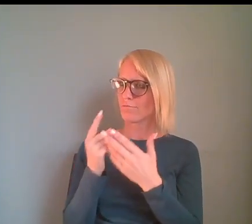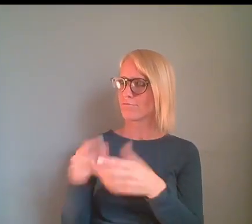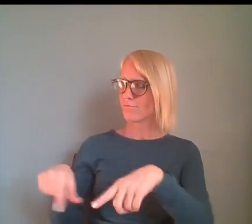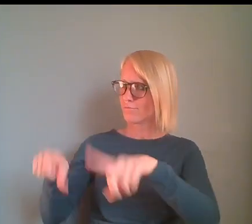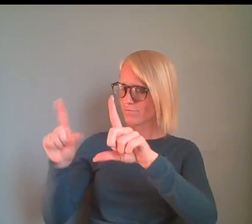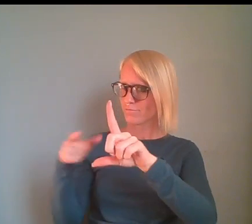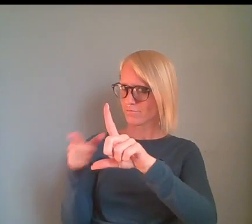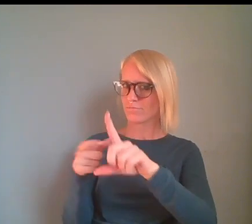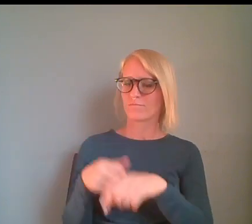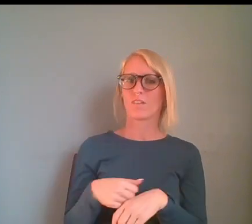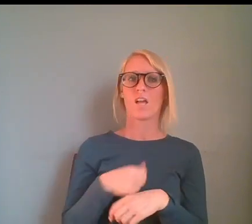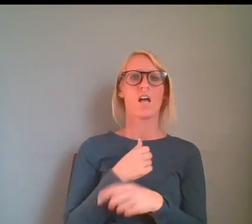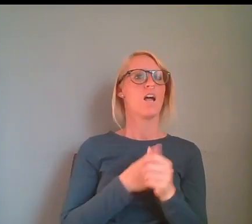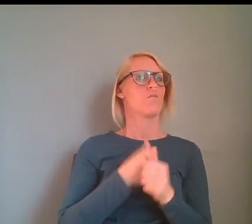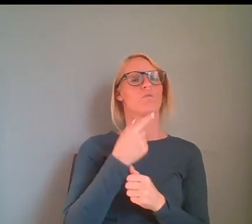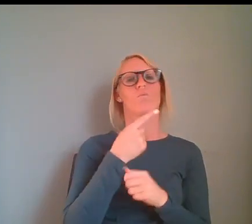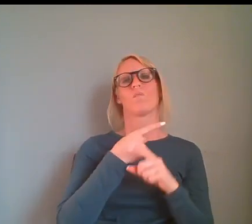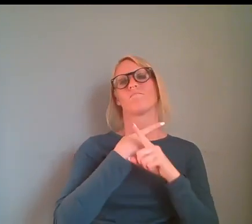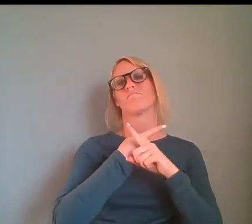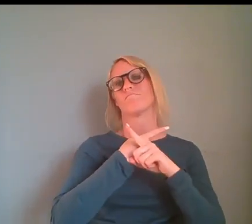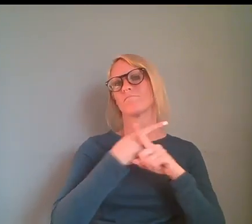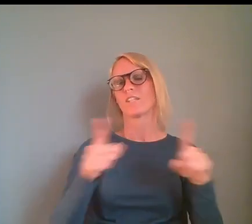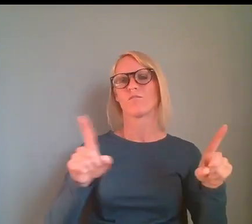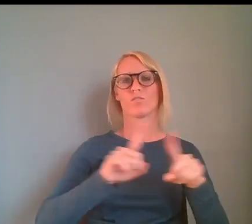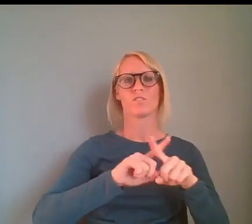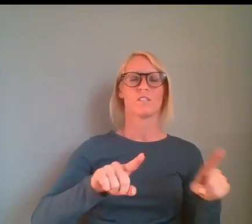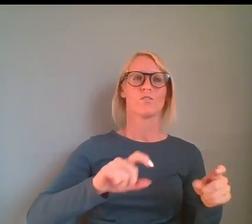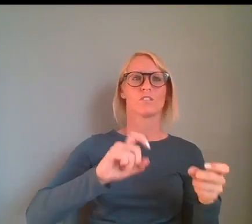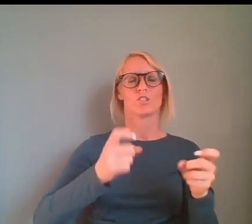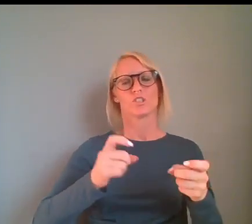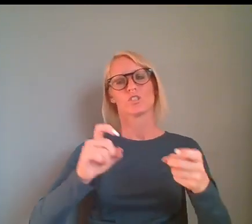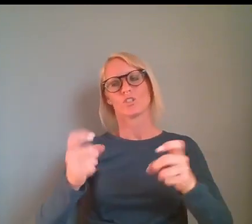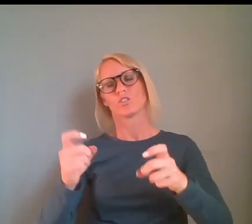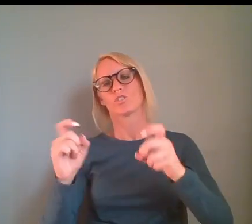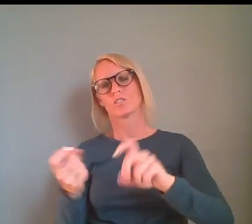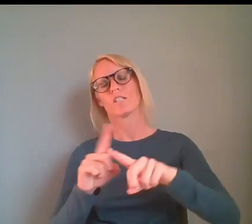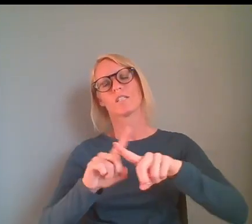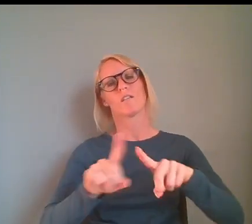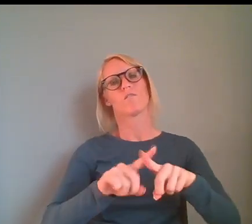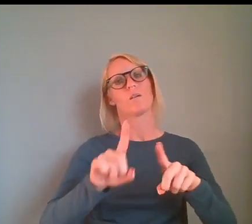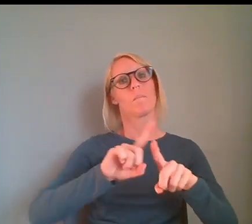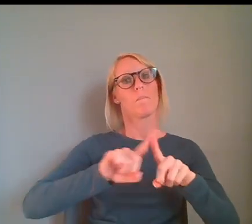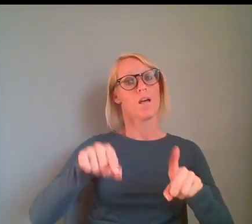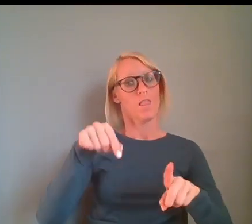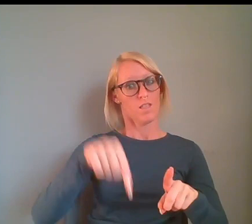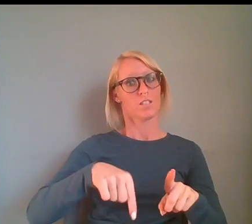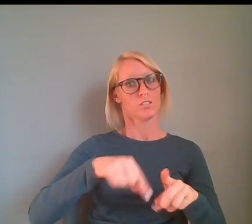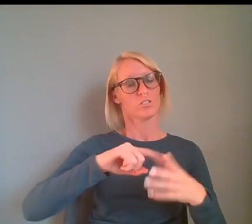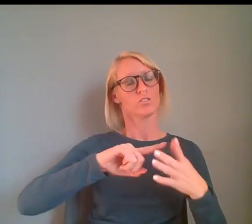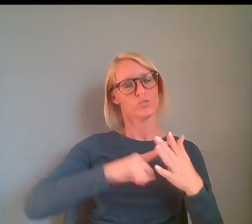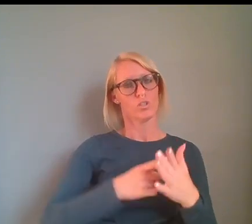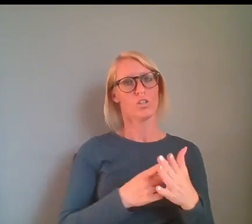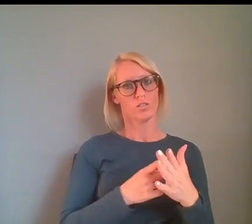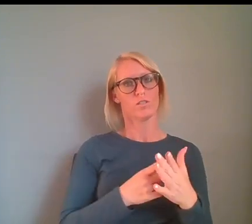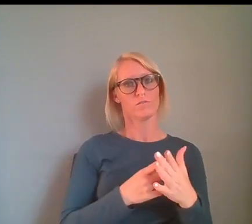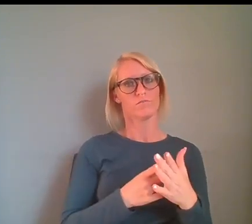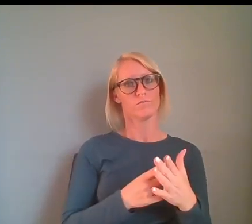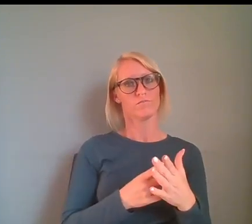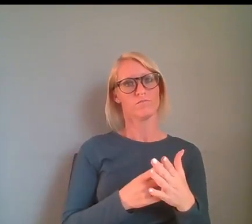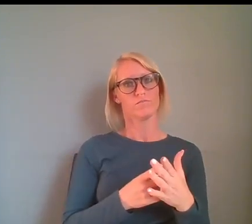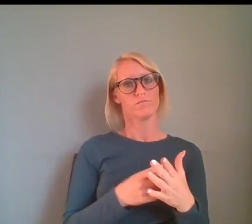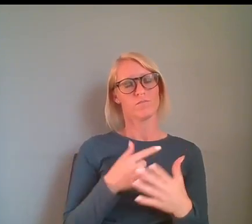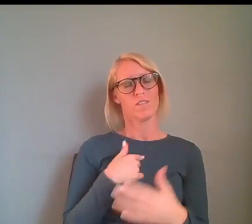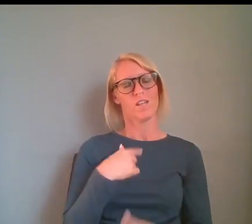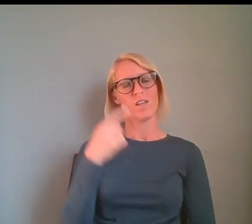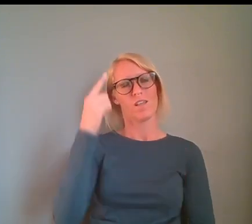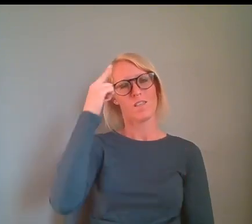everybody is different, and everybody's gonna, be tweaked a little bit differently, but this can get you started. And I think I